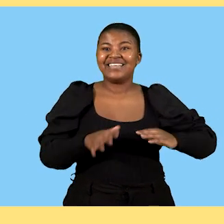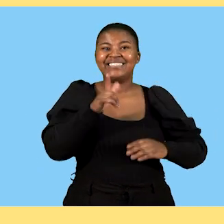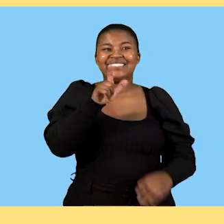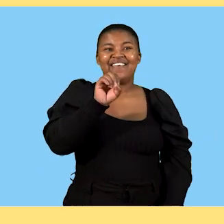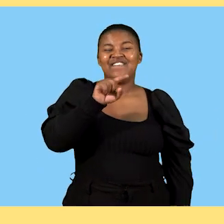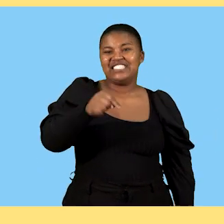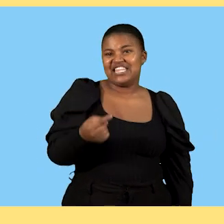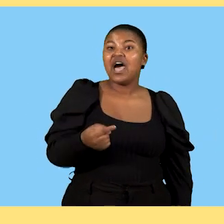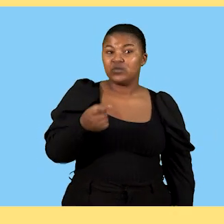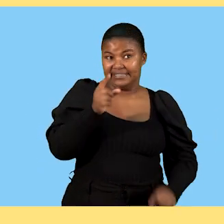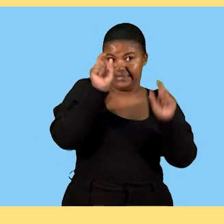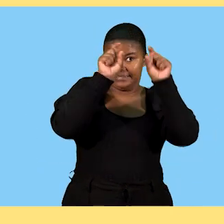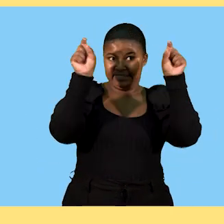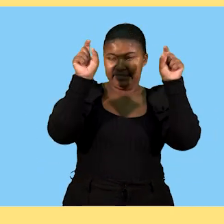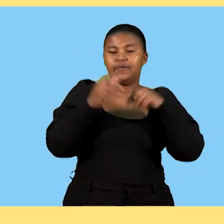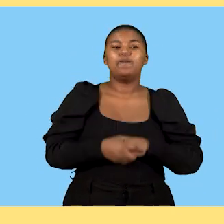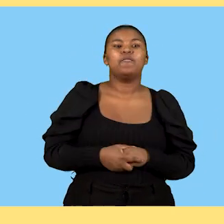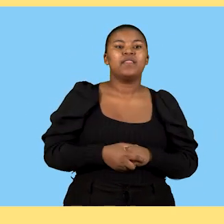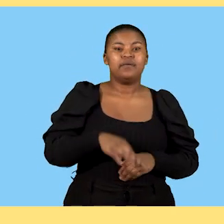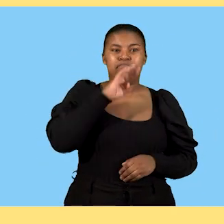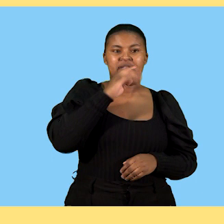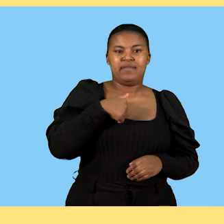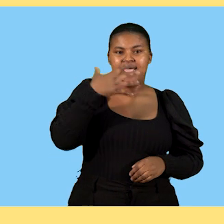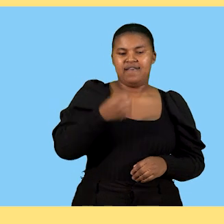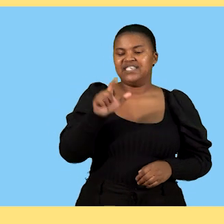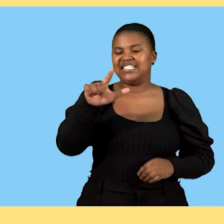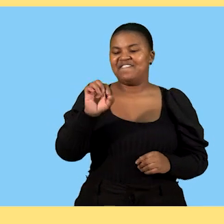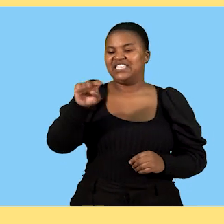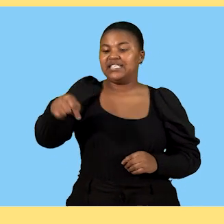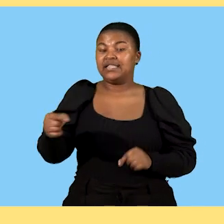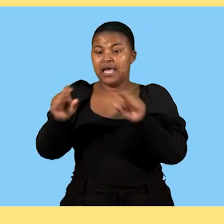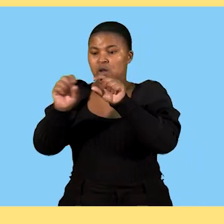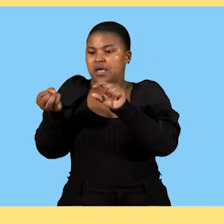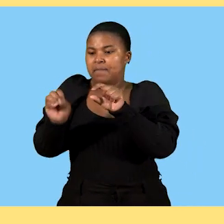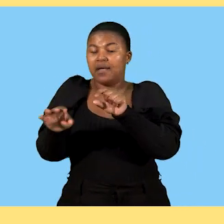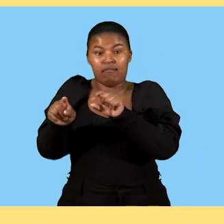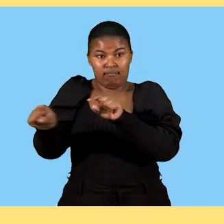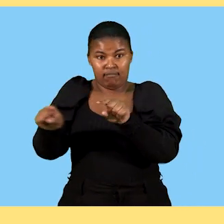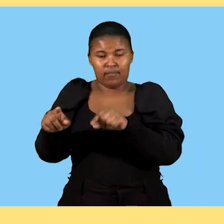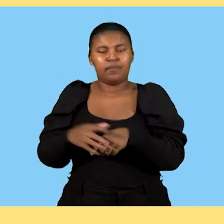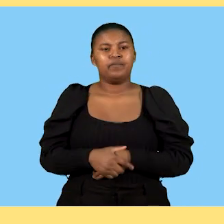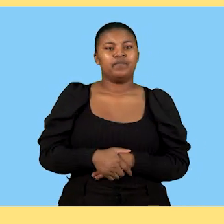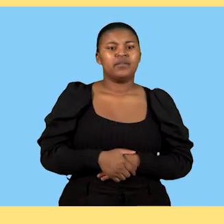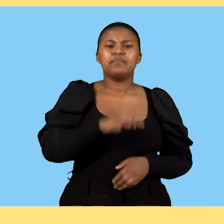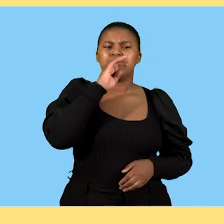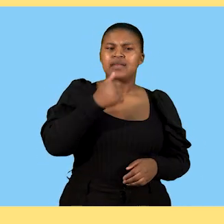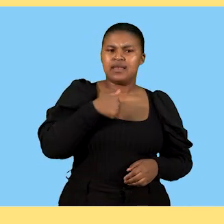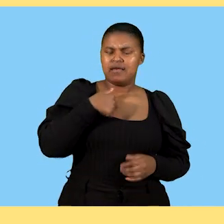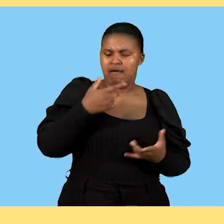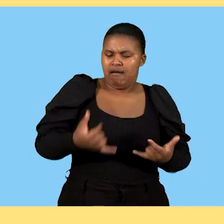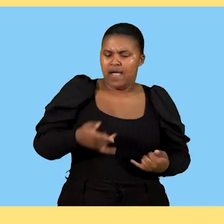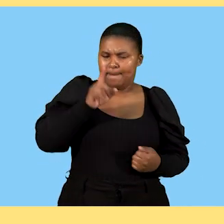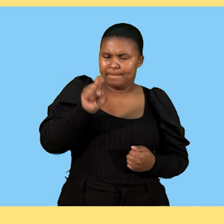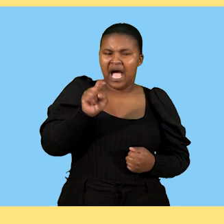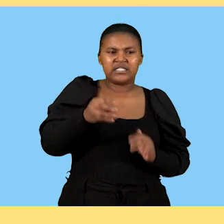is 70,000. So here I have my 70,000. And we now have to